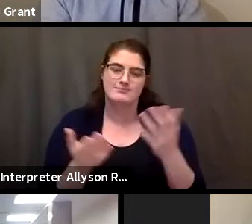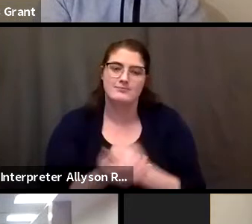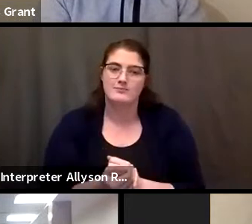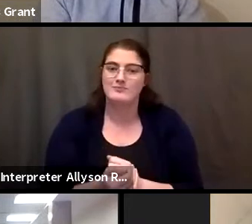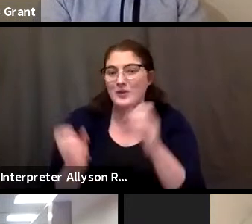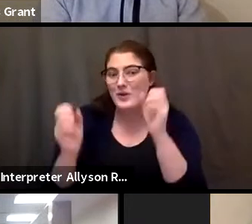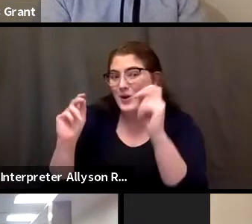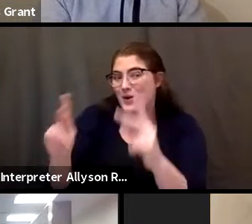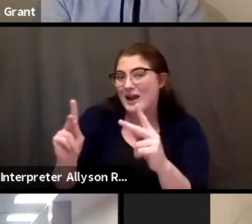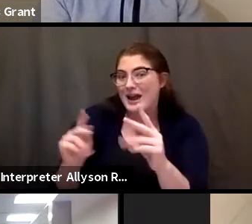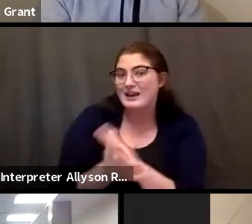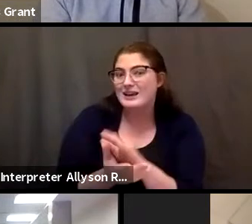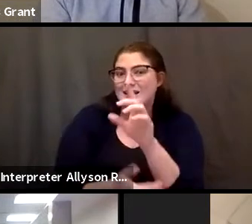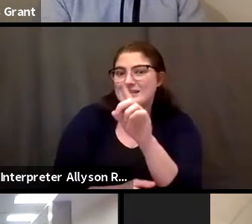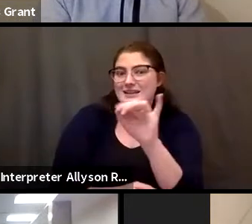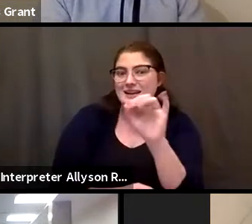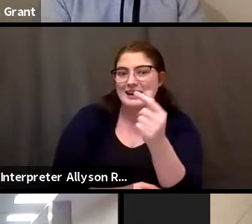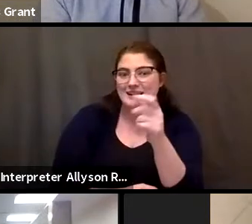Okay, Ms. Diggs.